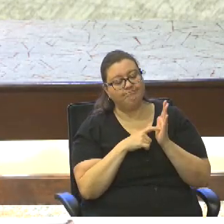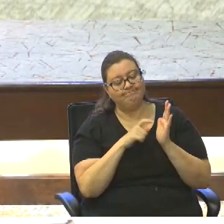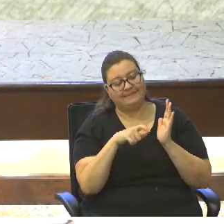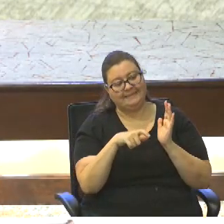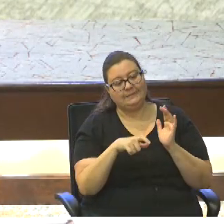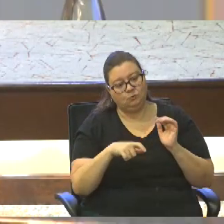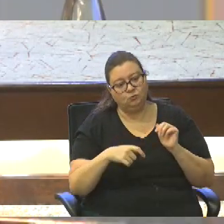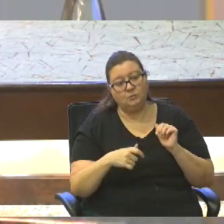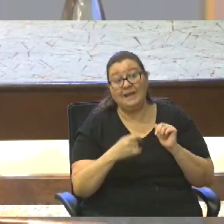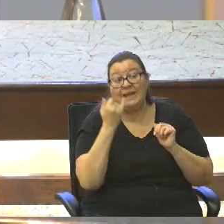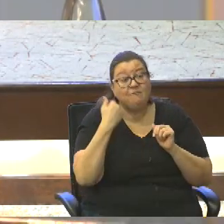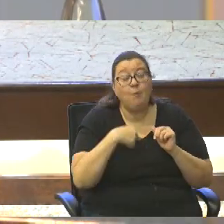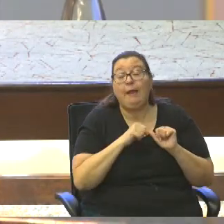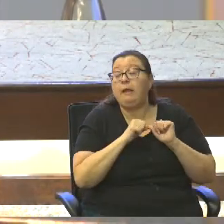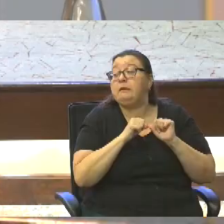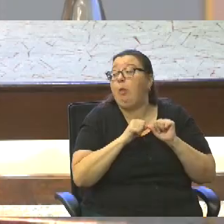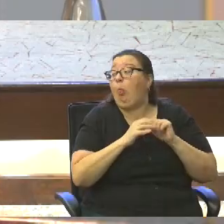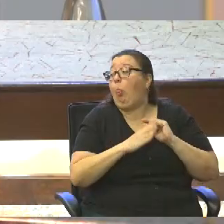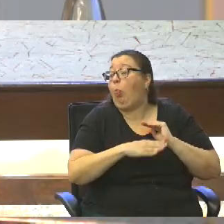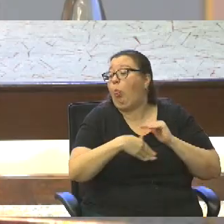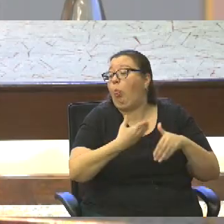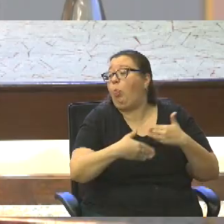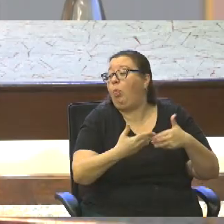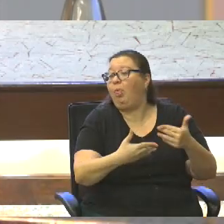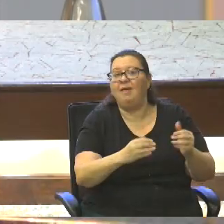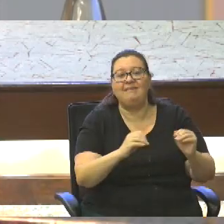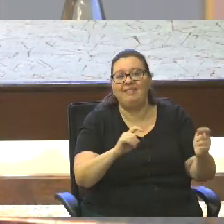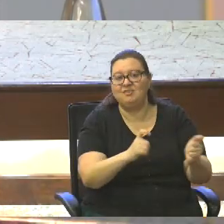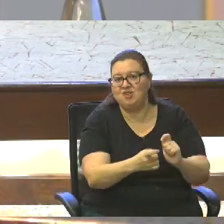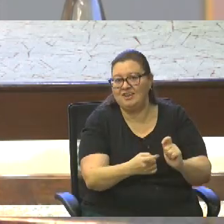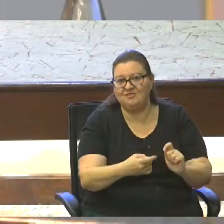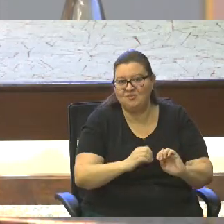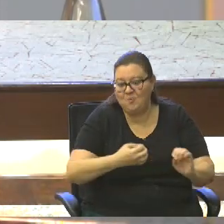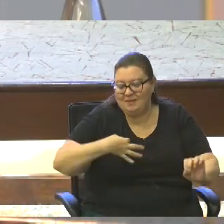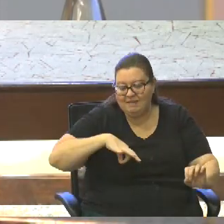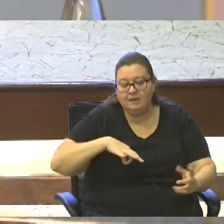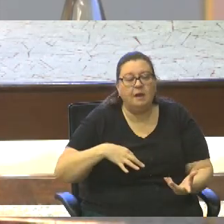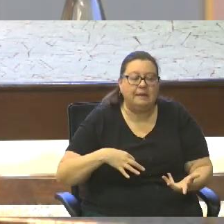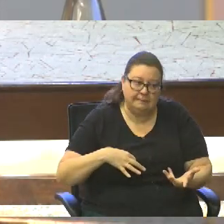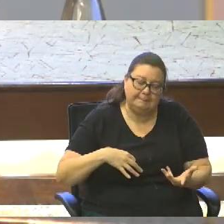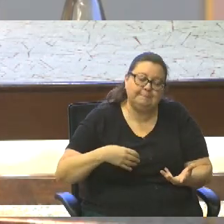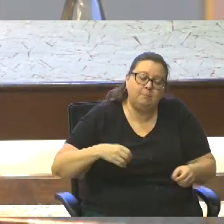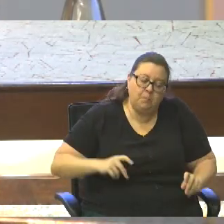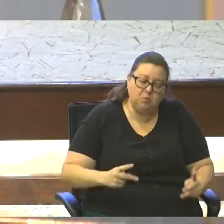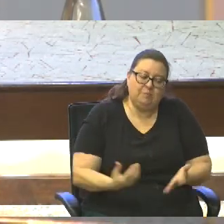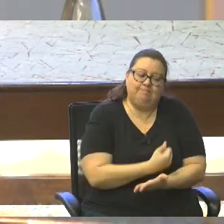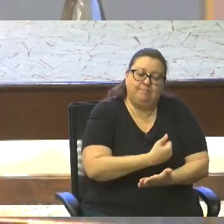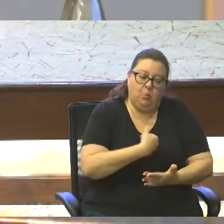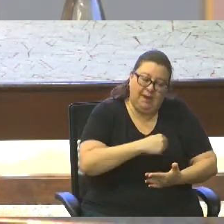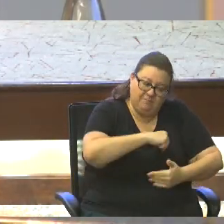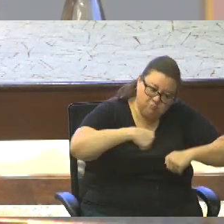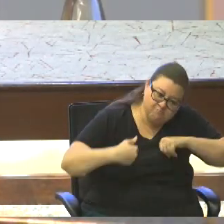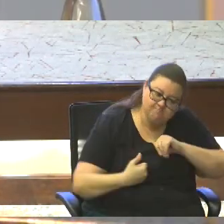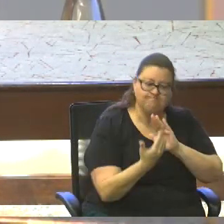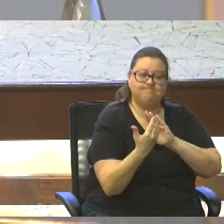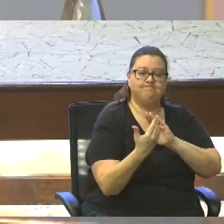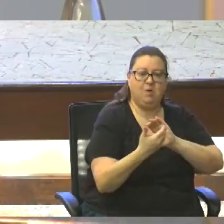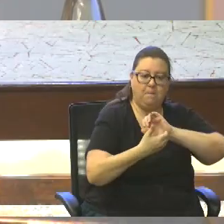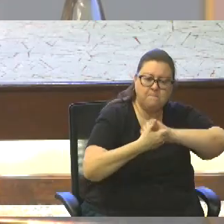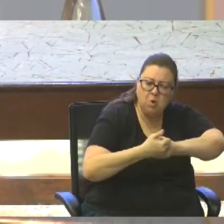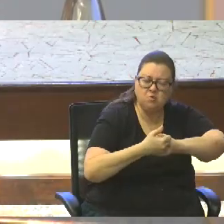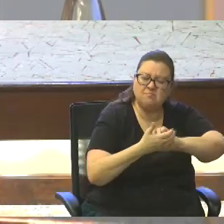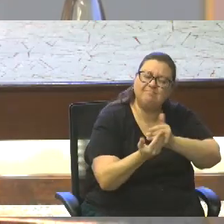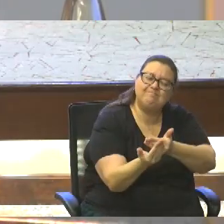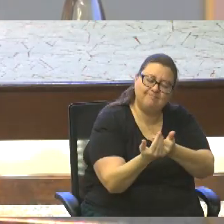nothing changes, nothing changes. And so I think that this is a great opportunity for us to really dig into with our